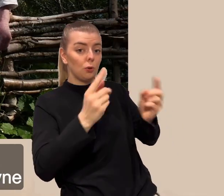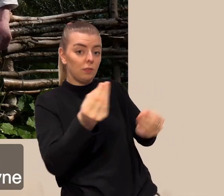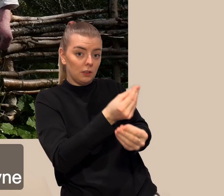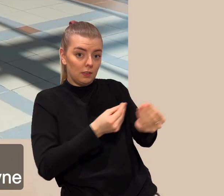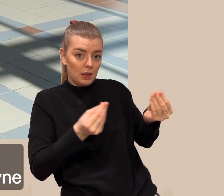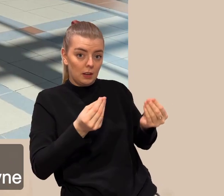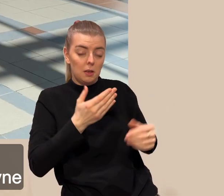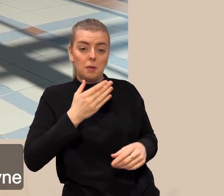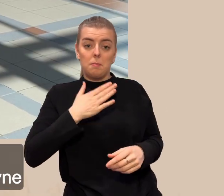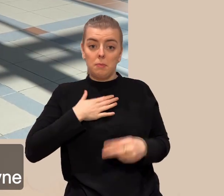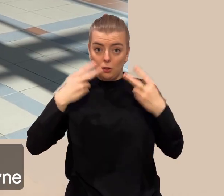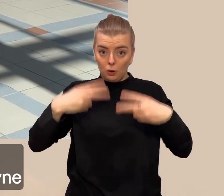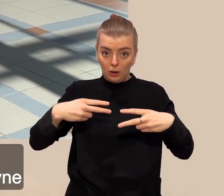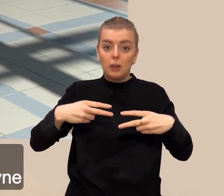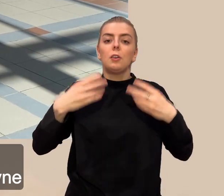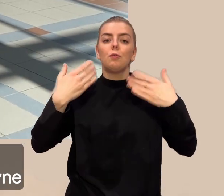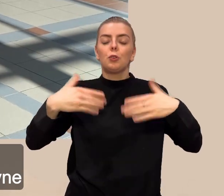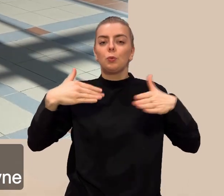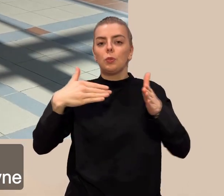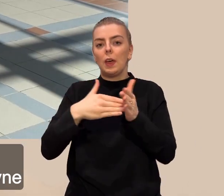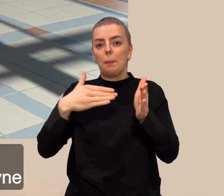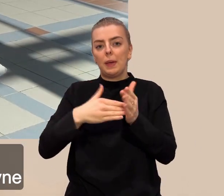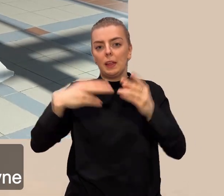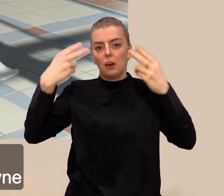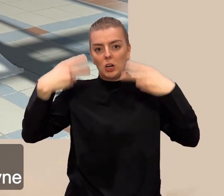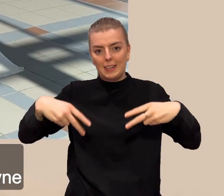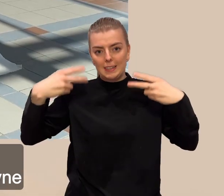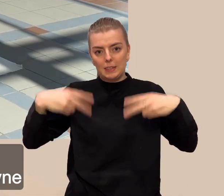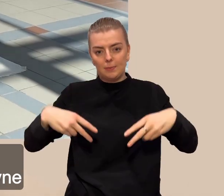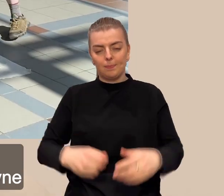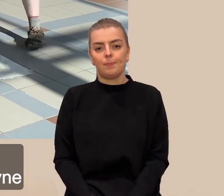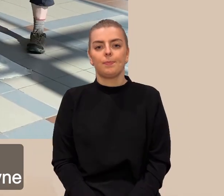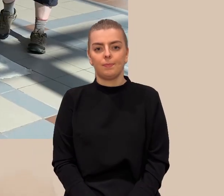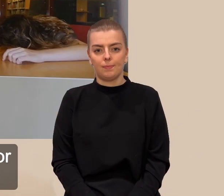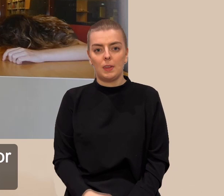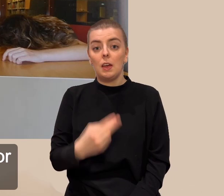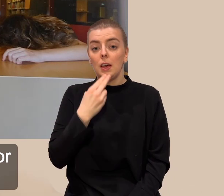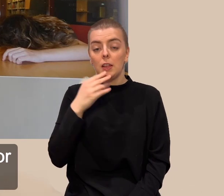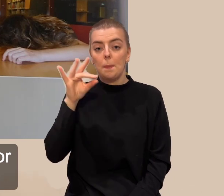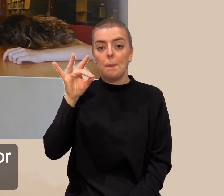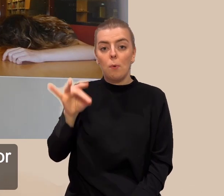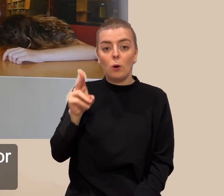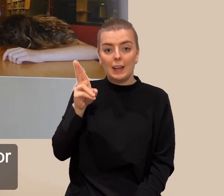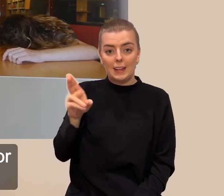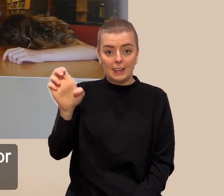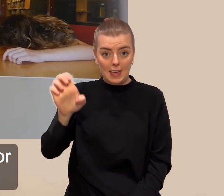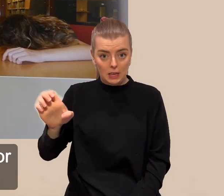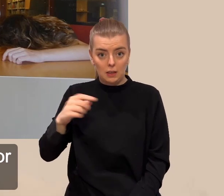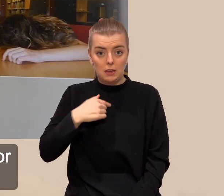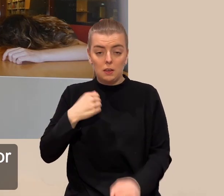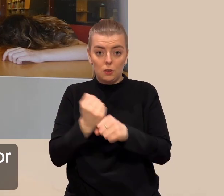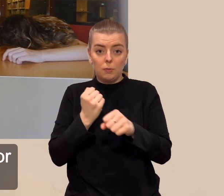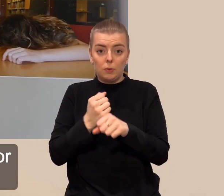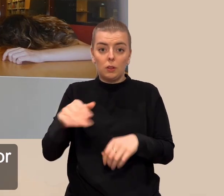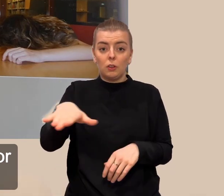British Council. My role in the project is as a disabled artist. My name is Paul Henrik Ekheim